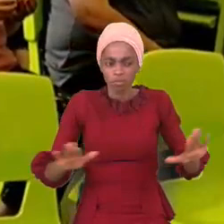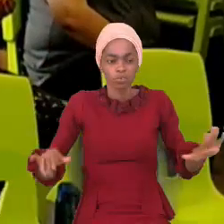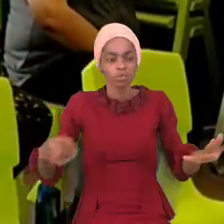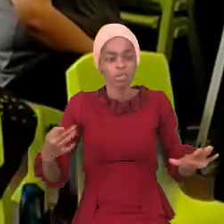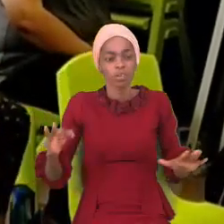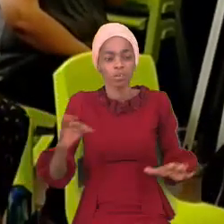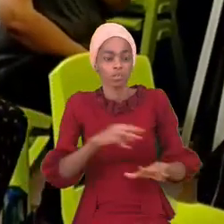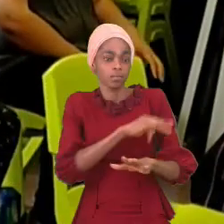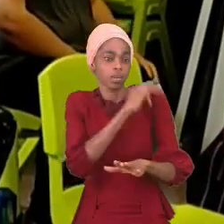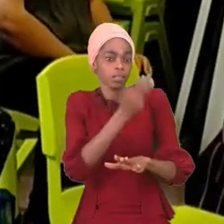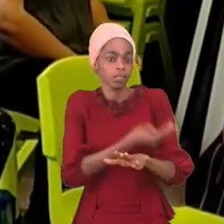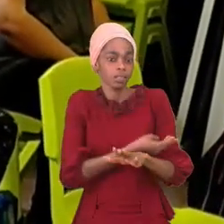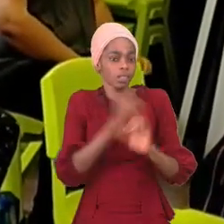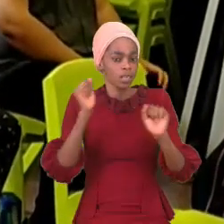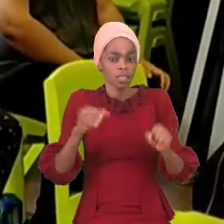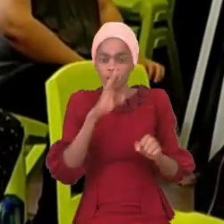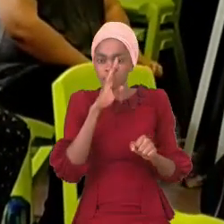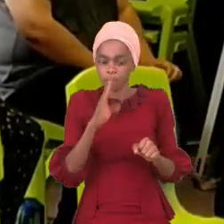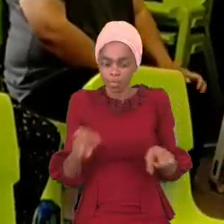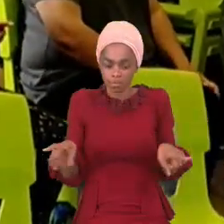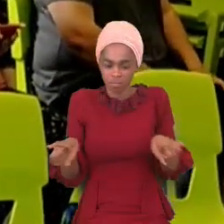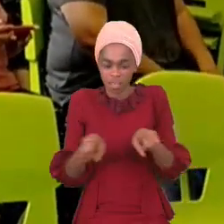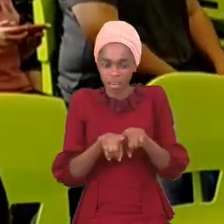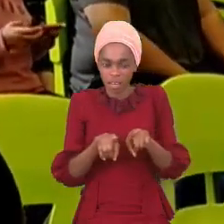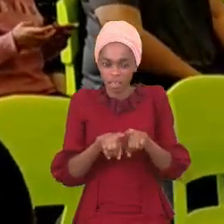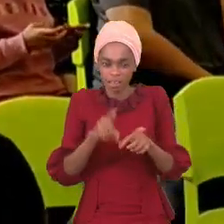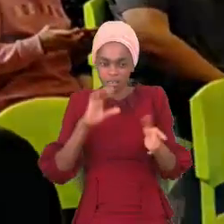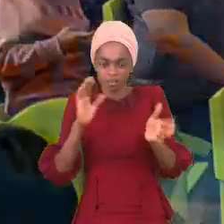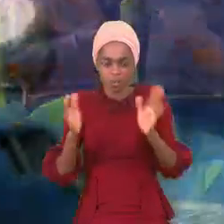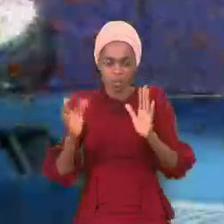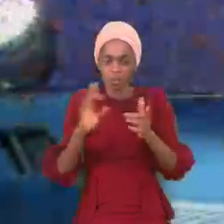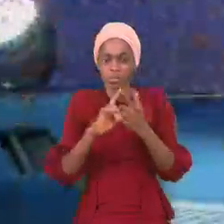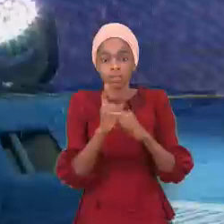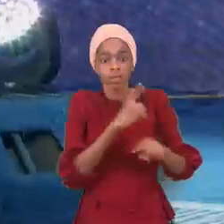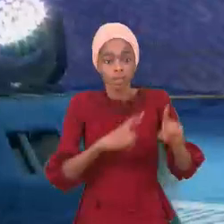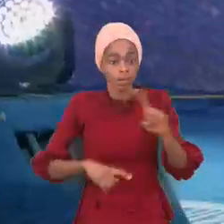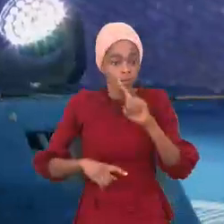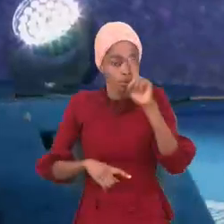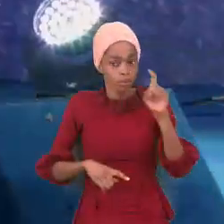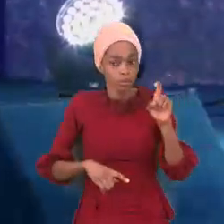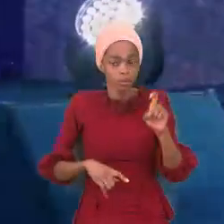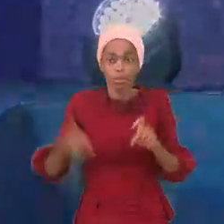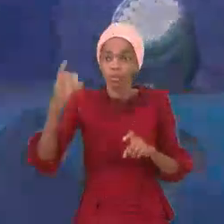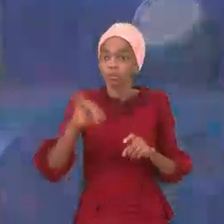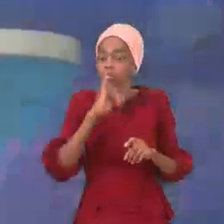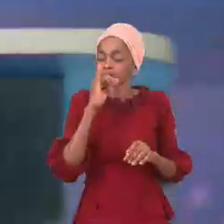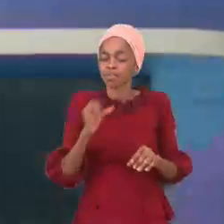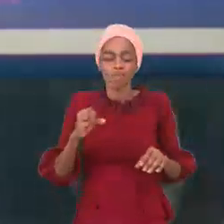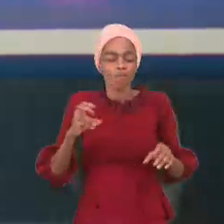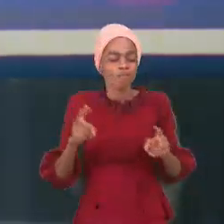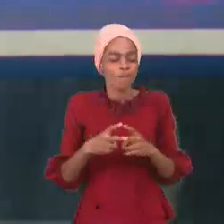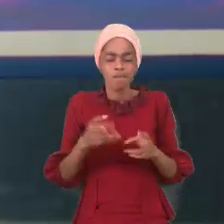of the mighty can be likened unto the Lord? He is so faithful, there is